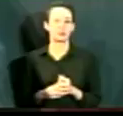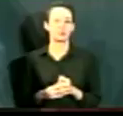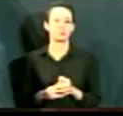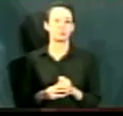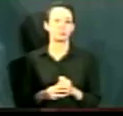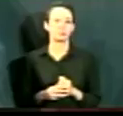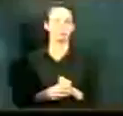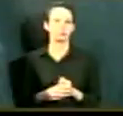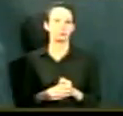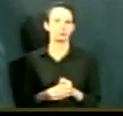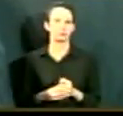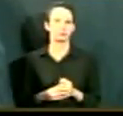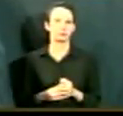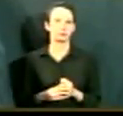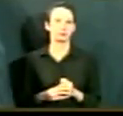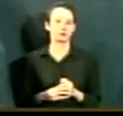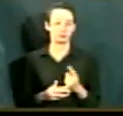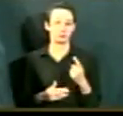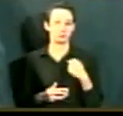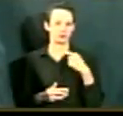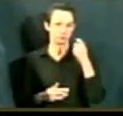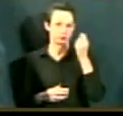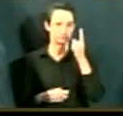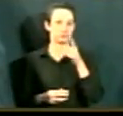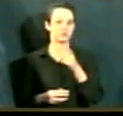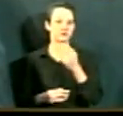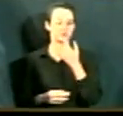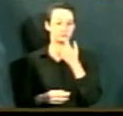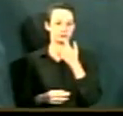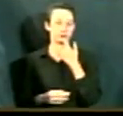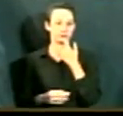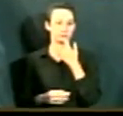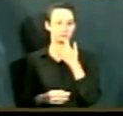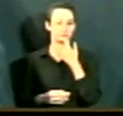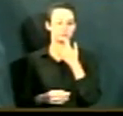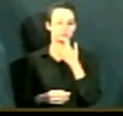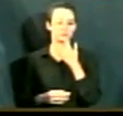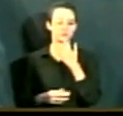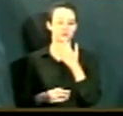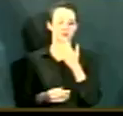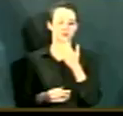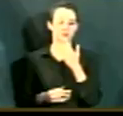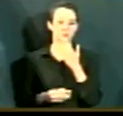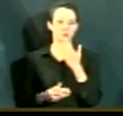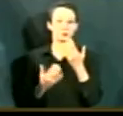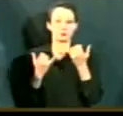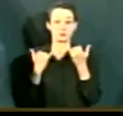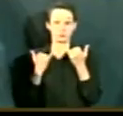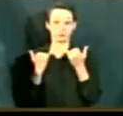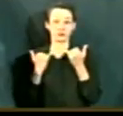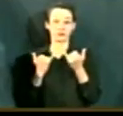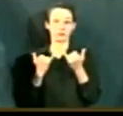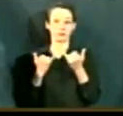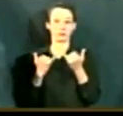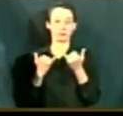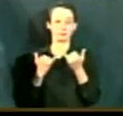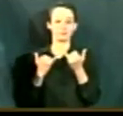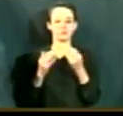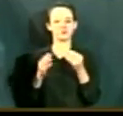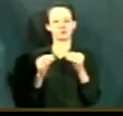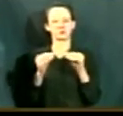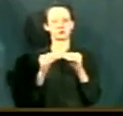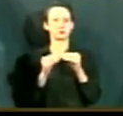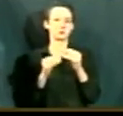So, so I hear you saying that it makes, at this point, from what we know, it just makes